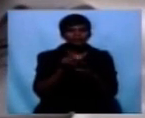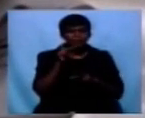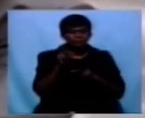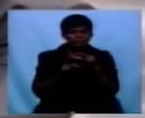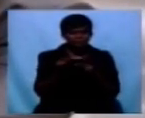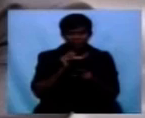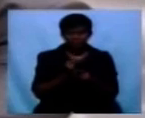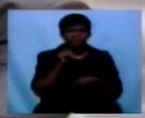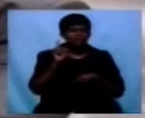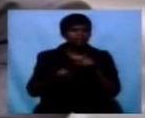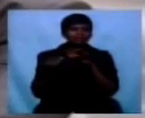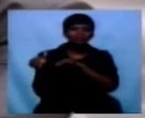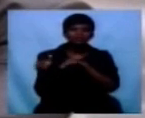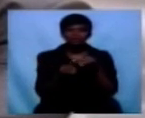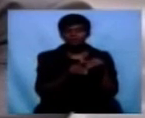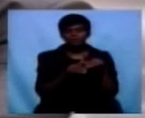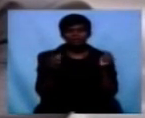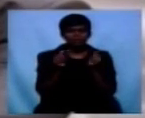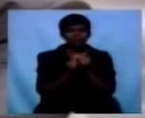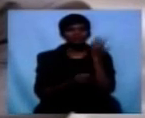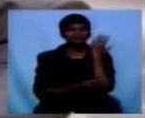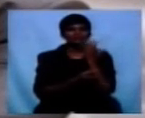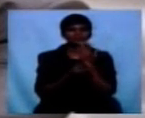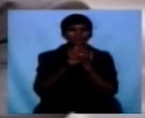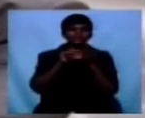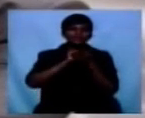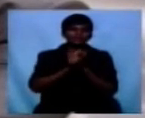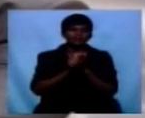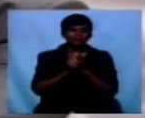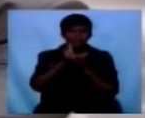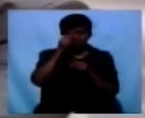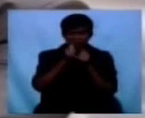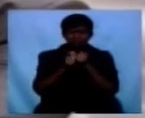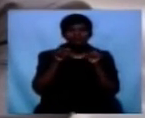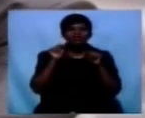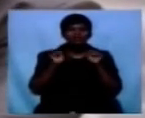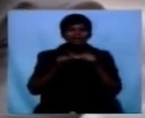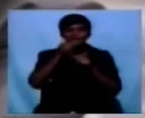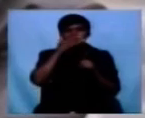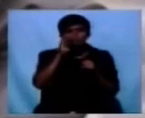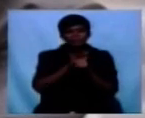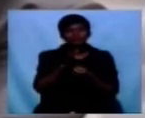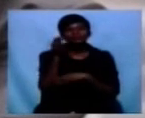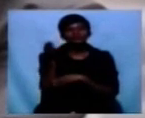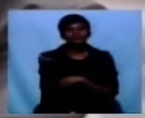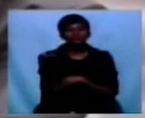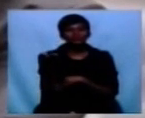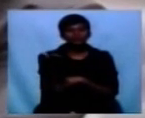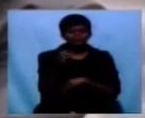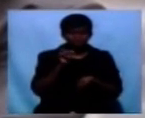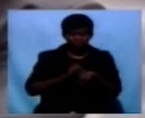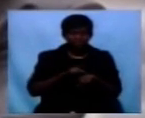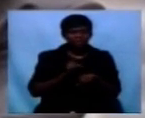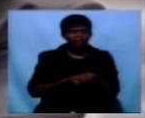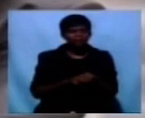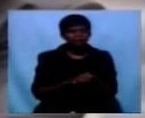we will not do away with the development agenda. Because I can assure you that during the